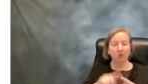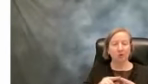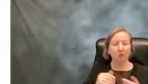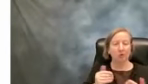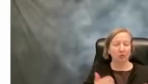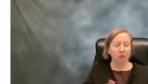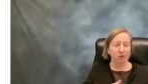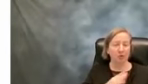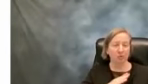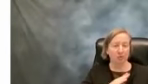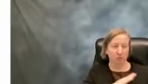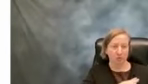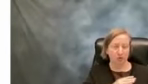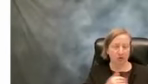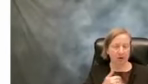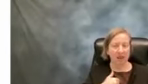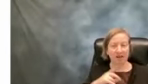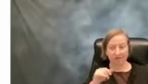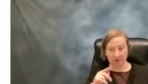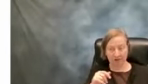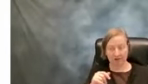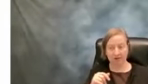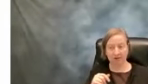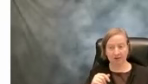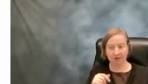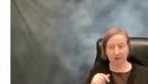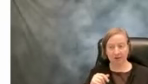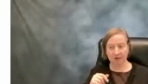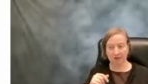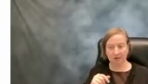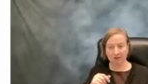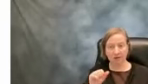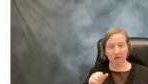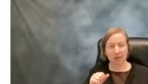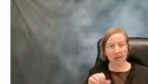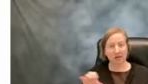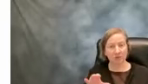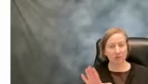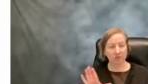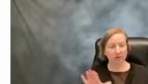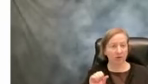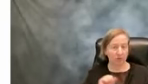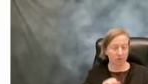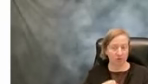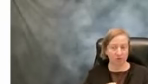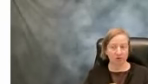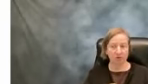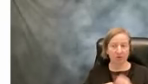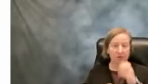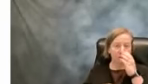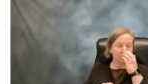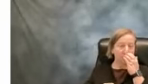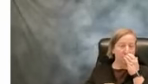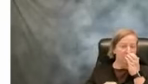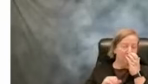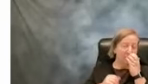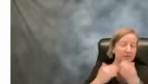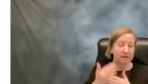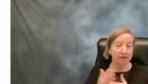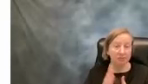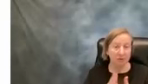So there's the data that they have to be able to conduct their work. In the next phase of work, there's going to